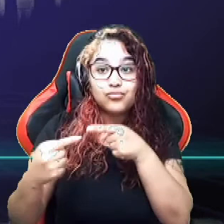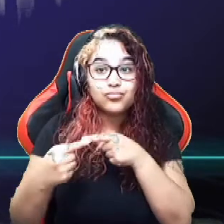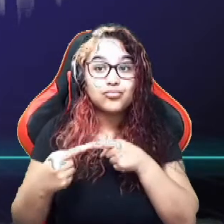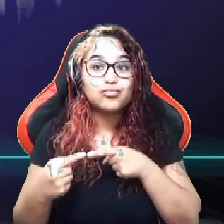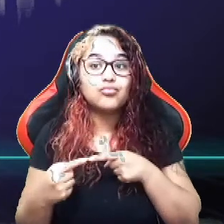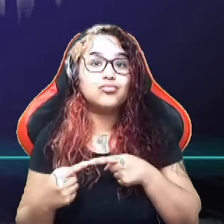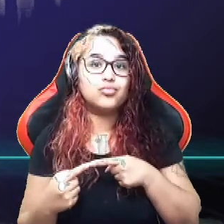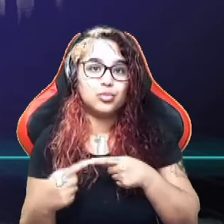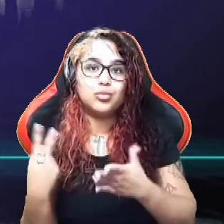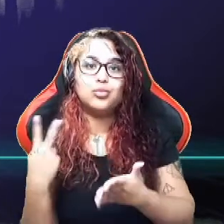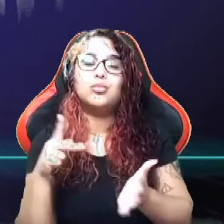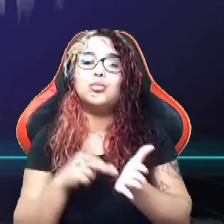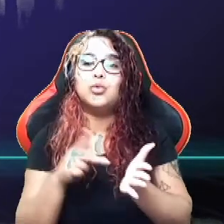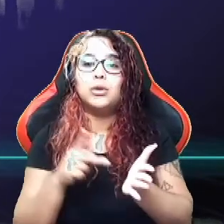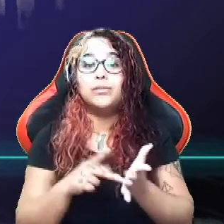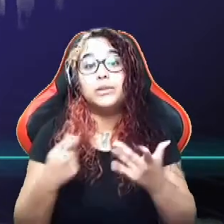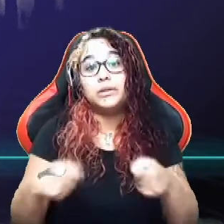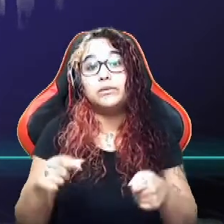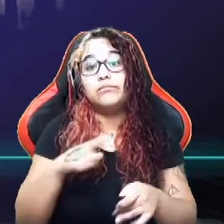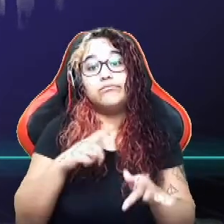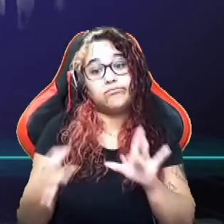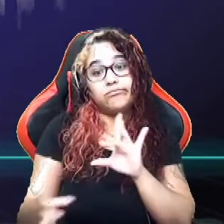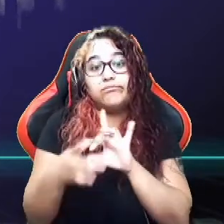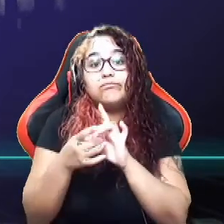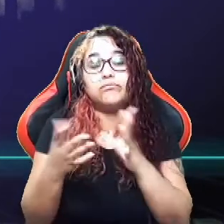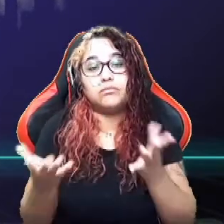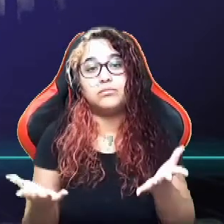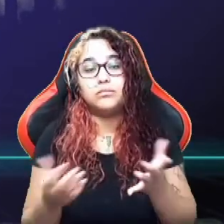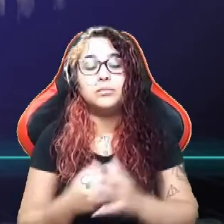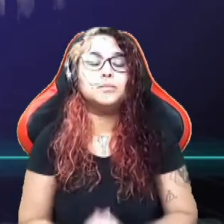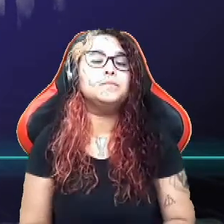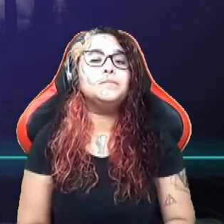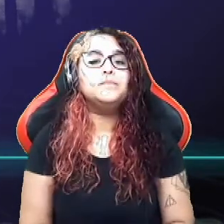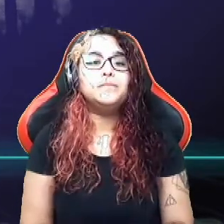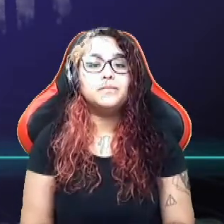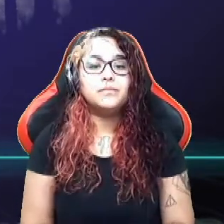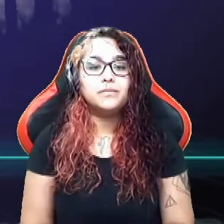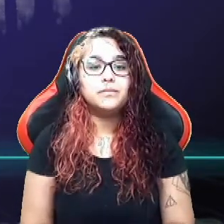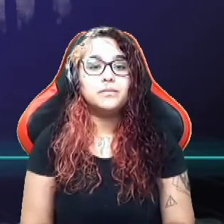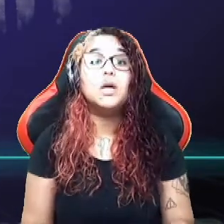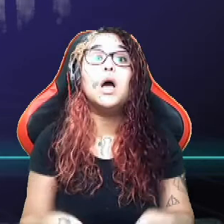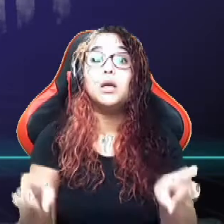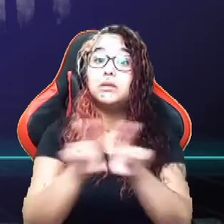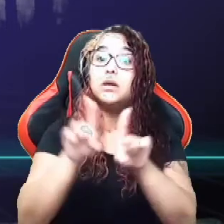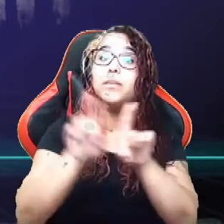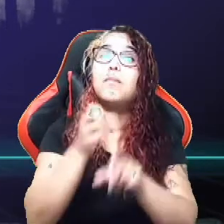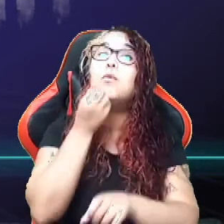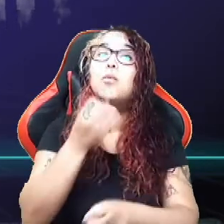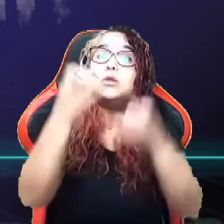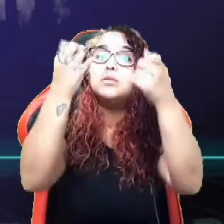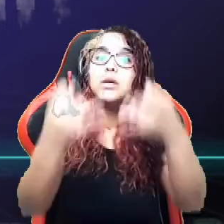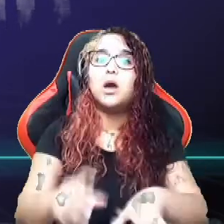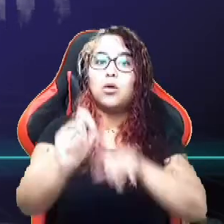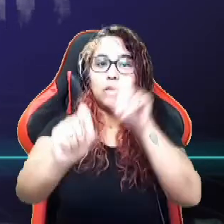right hashtag, you increase your likelihood of reaching people who will find your content relevant.